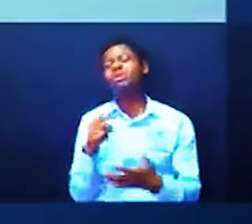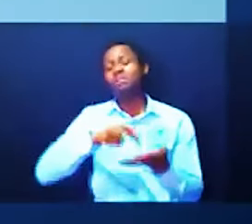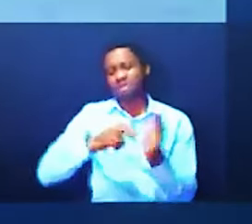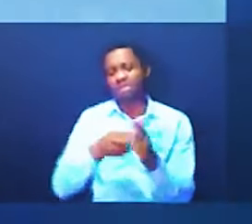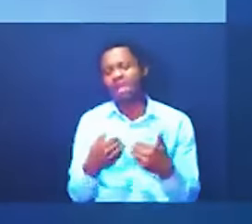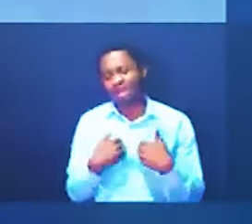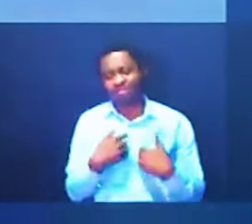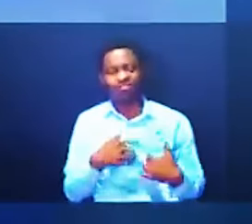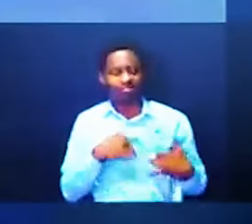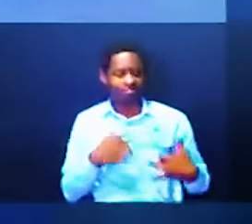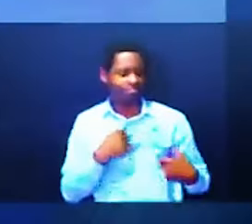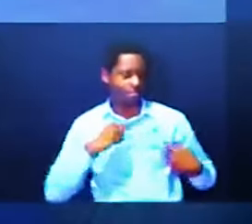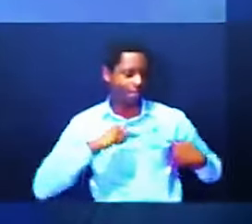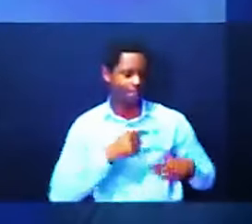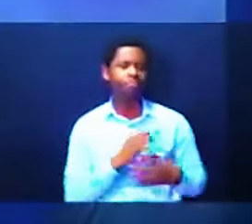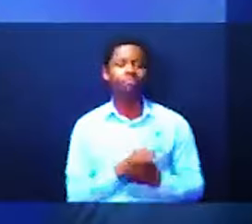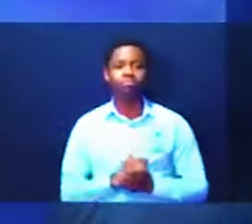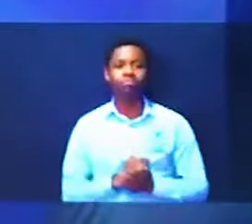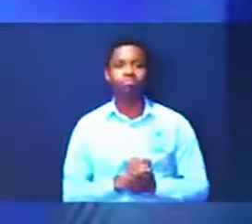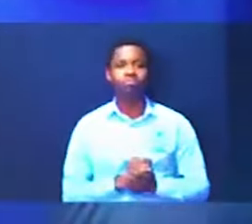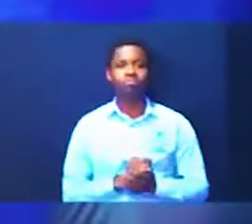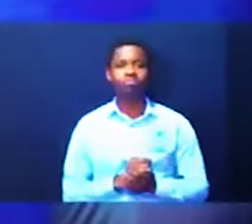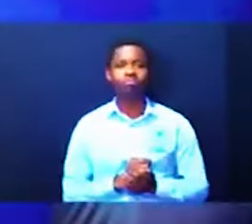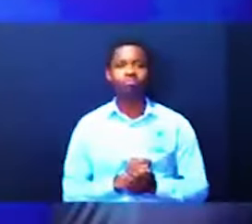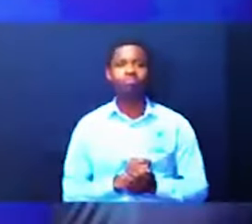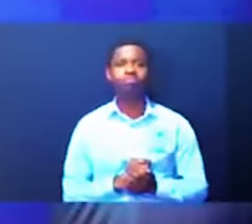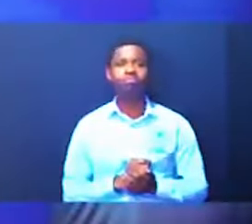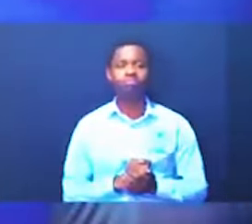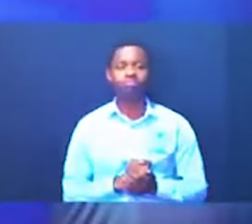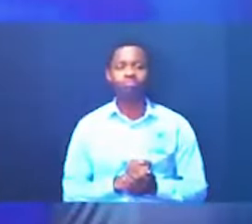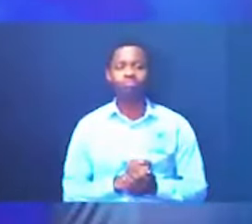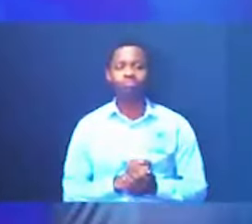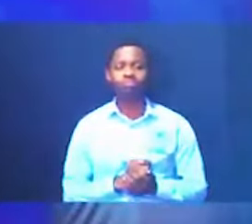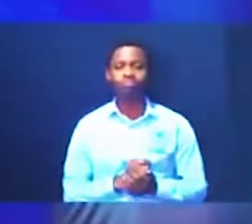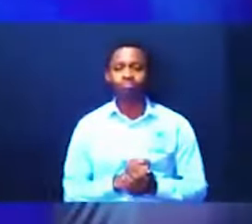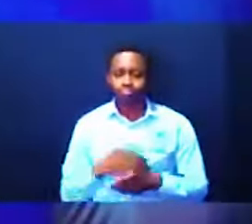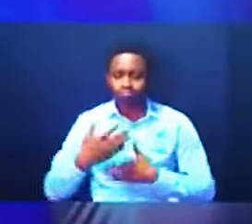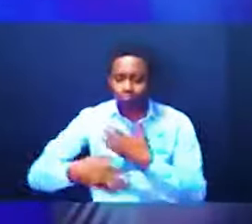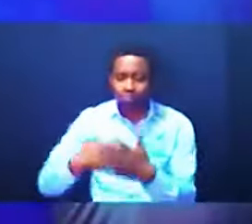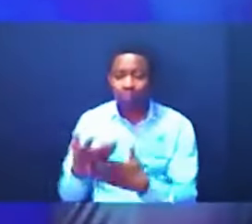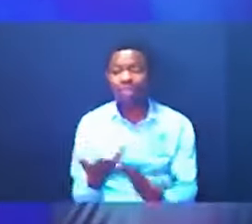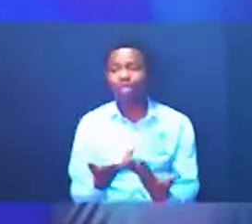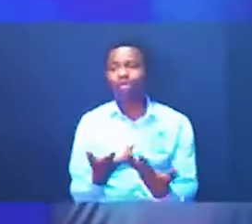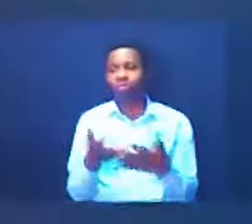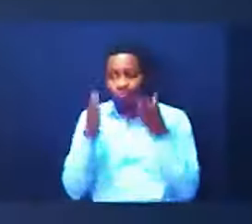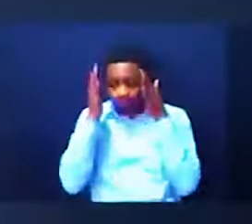let's pay attention to the dangers of nursing